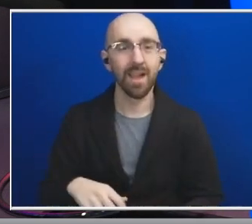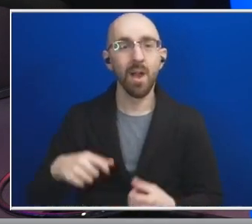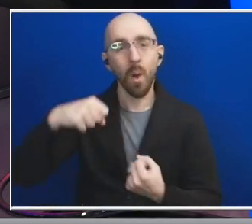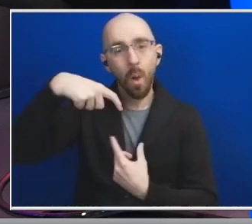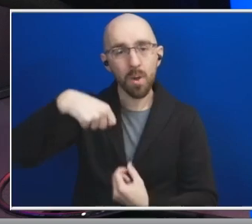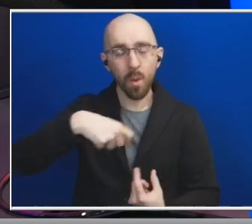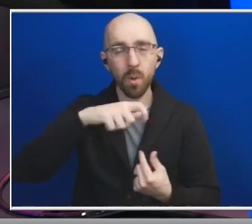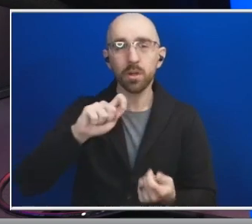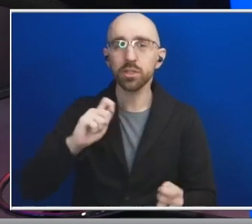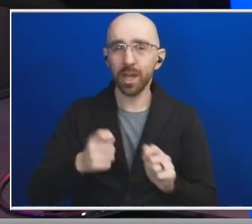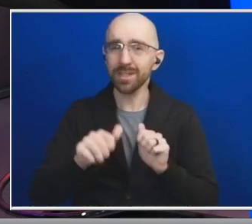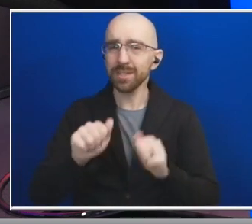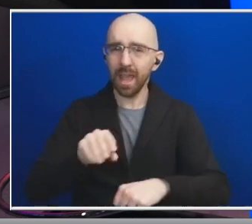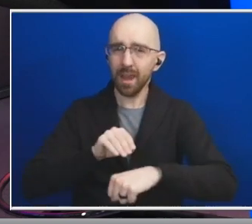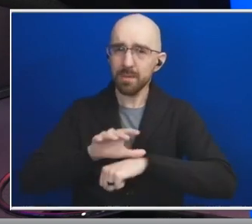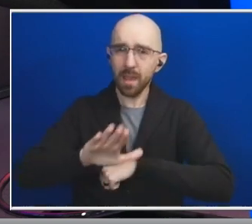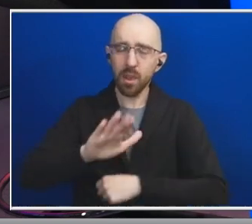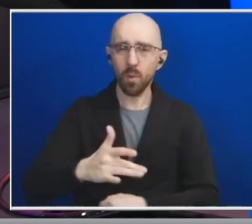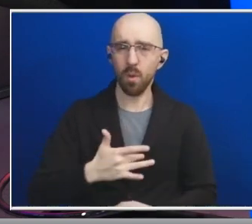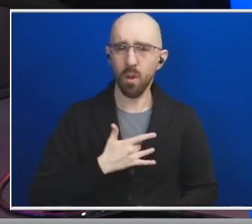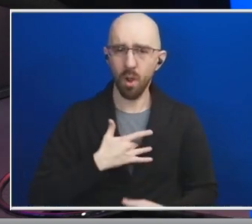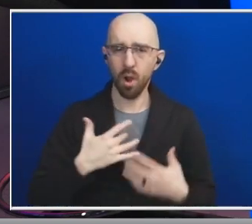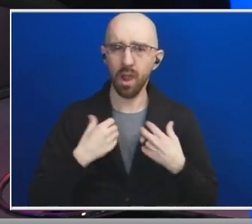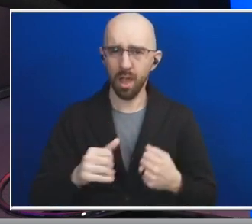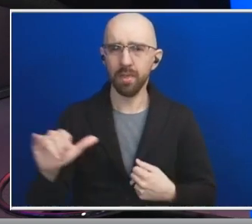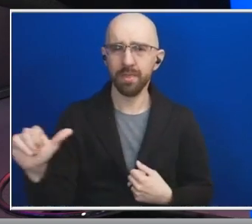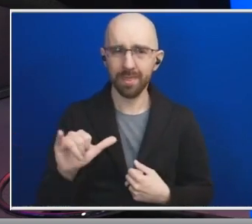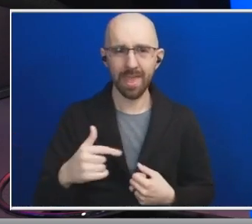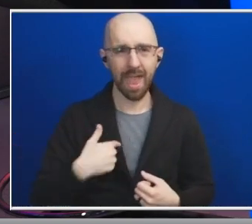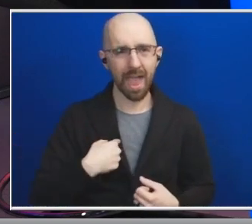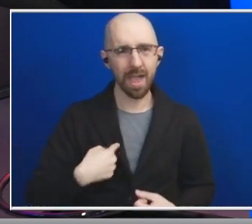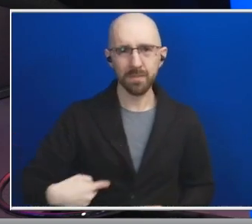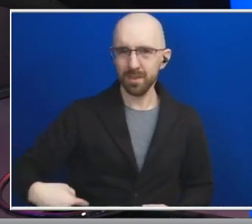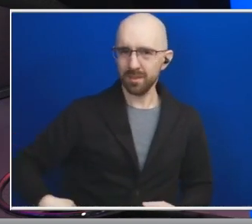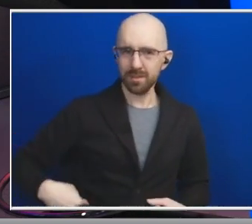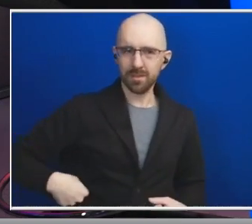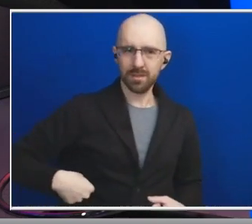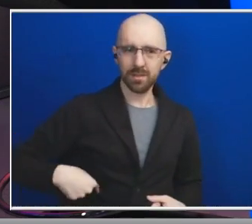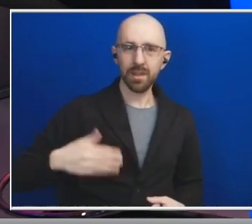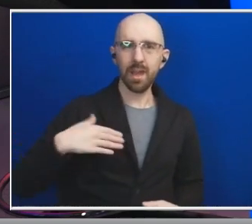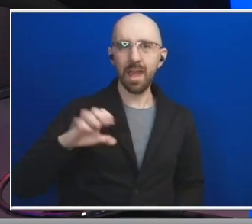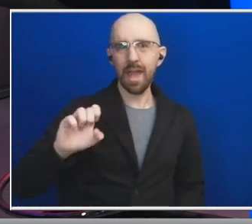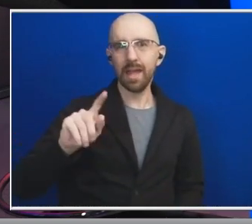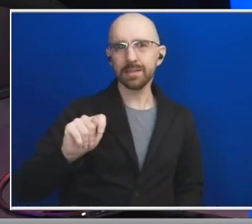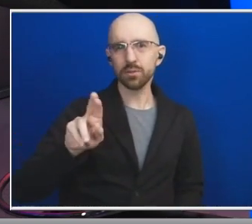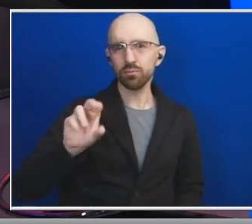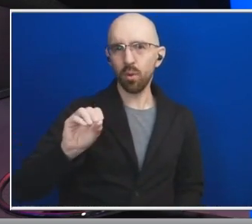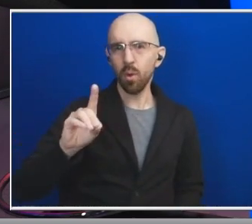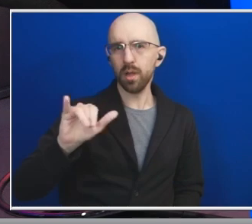impact your cardiovascular health. I'm pointing to my hip because that's where I have my estradiol patch that you have prescribed to me, but you have said that